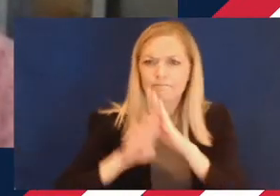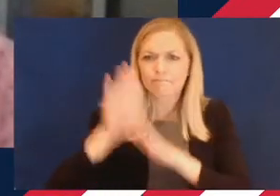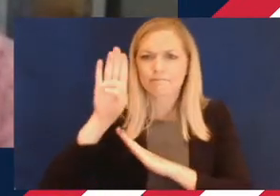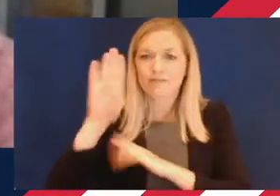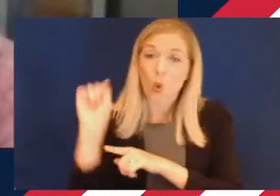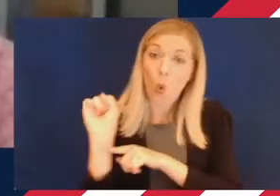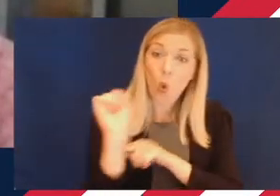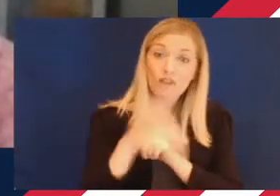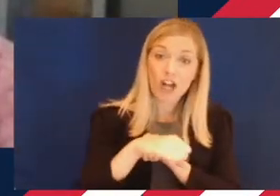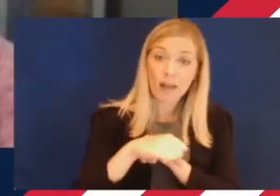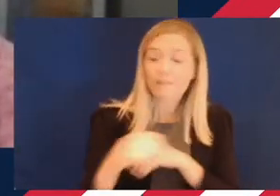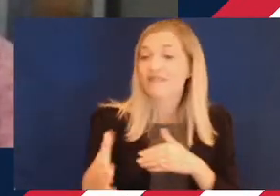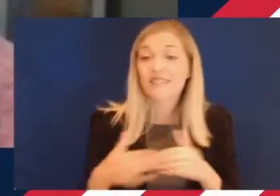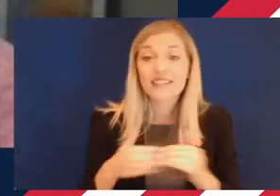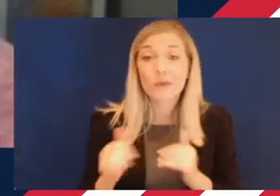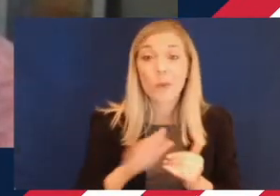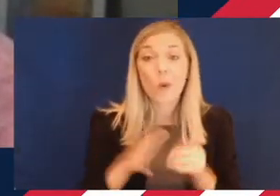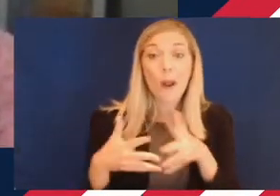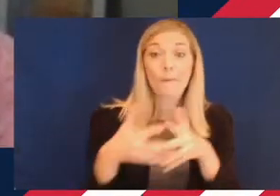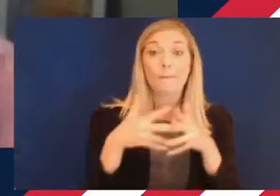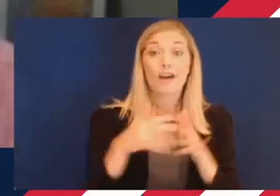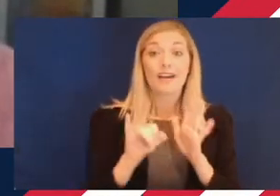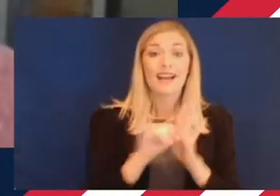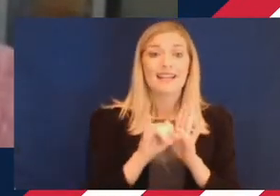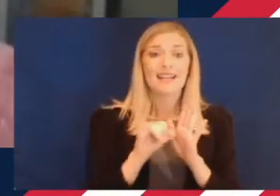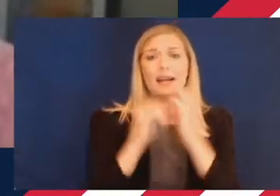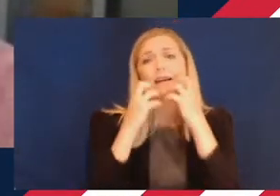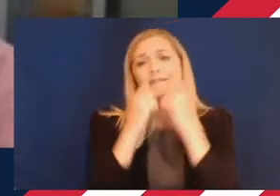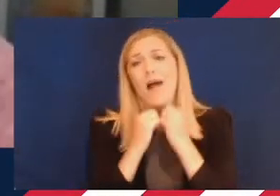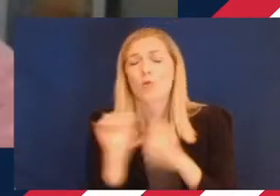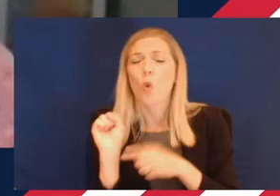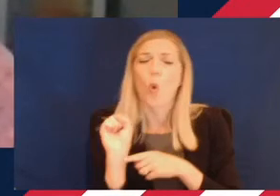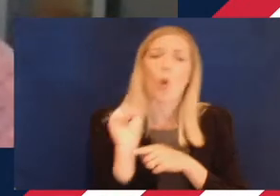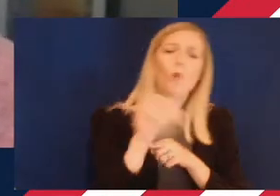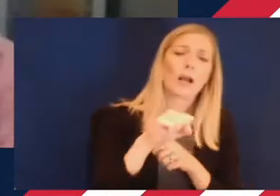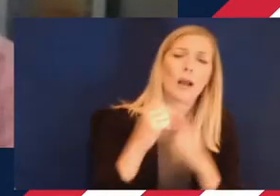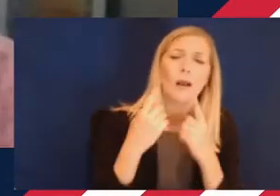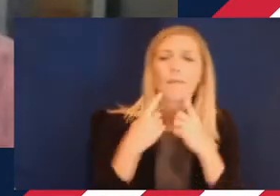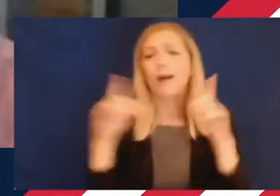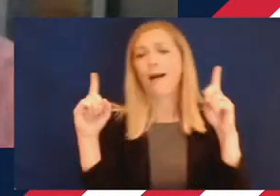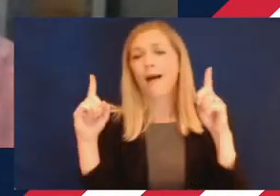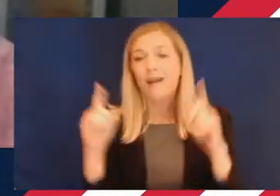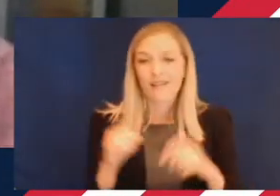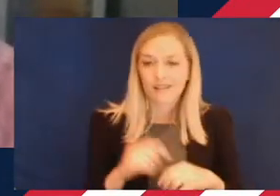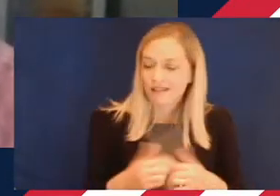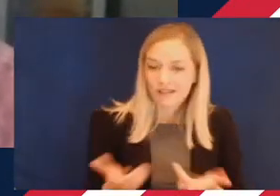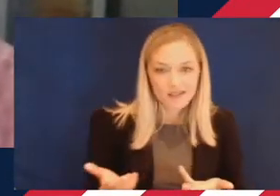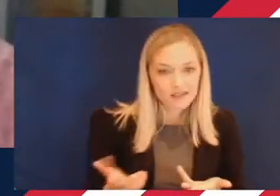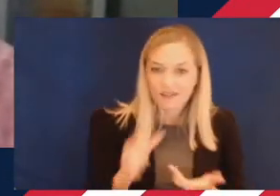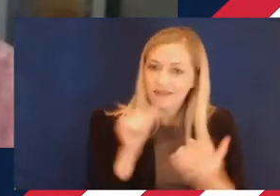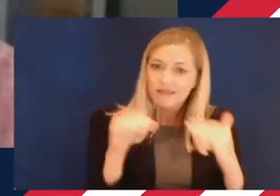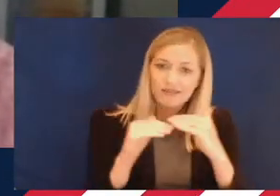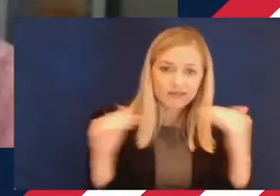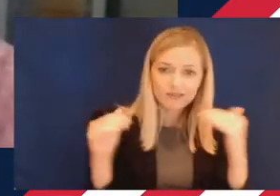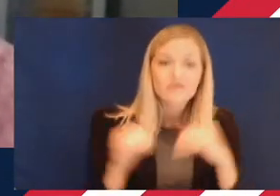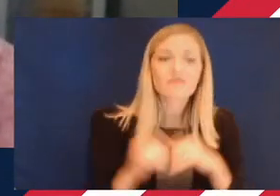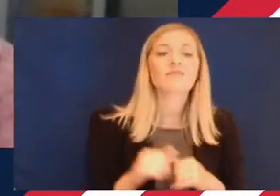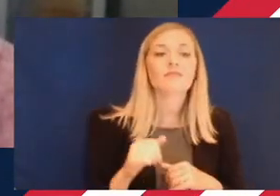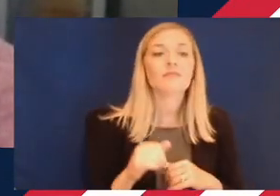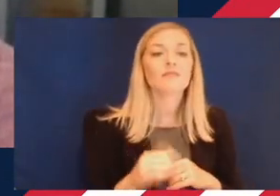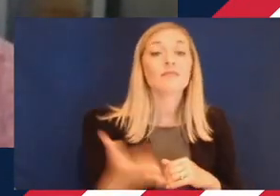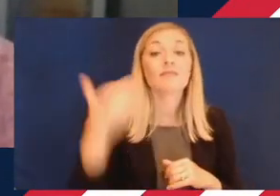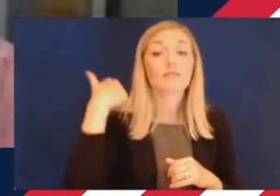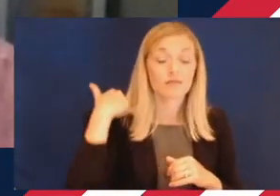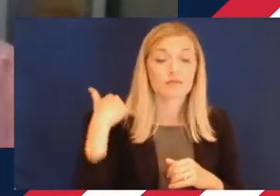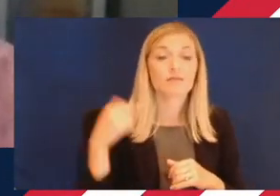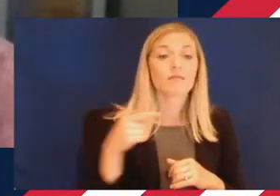is to our American identity. In 2019, a Rhodes Scholar talked about his journey from public housing in northern Philadelphia, where